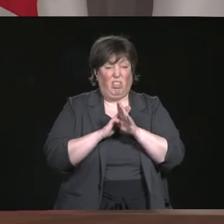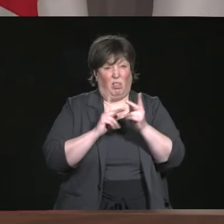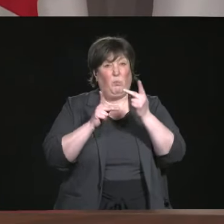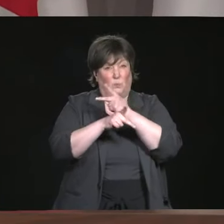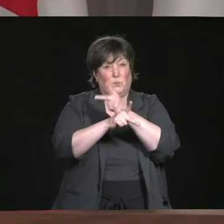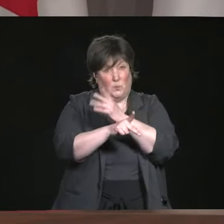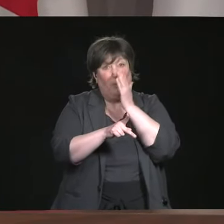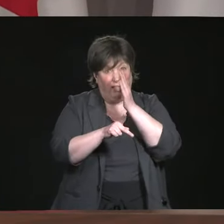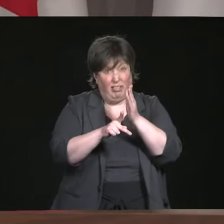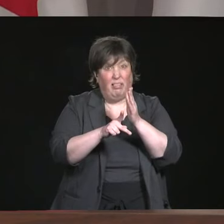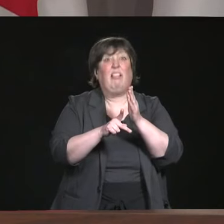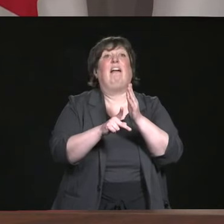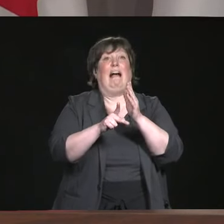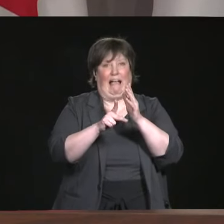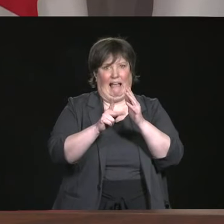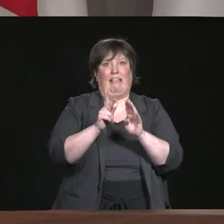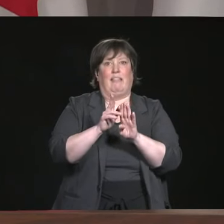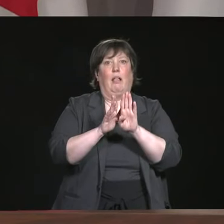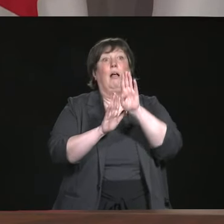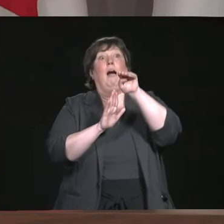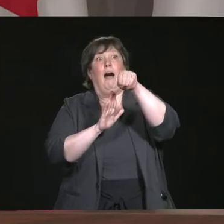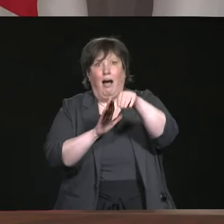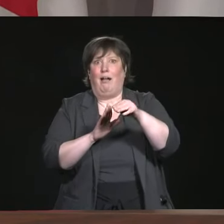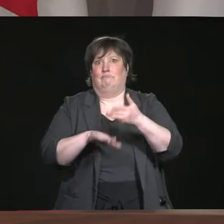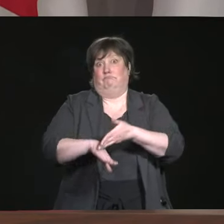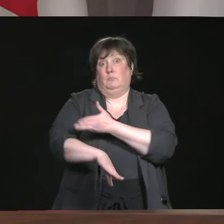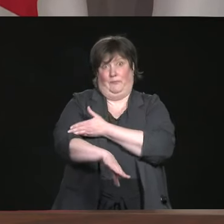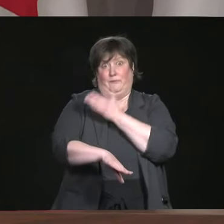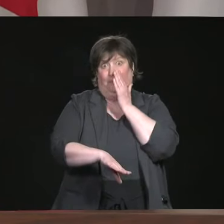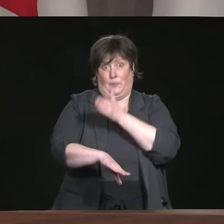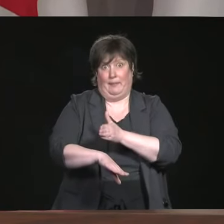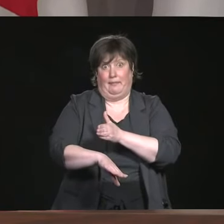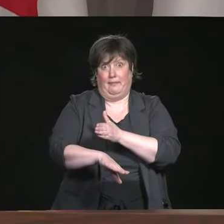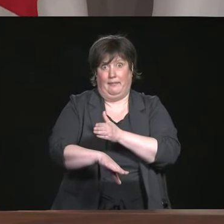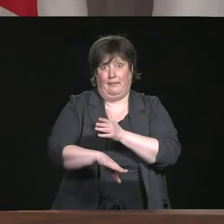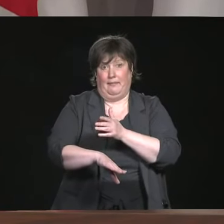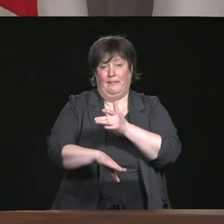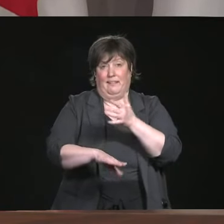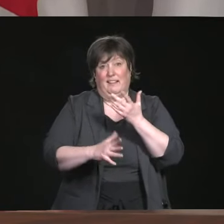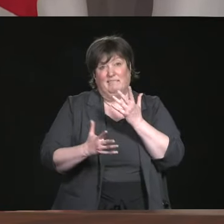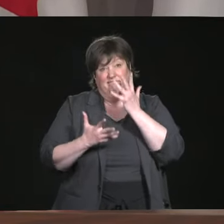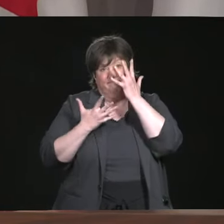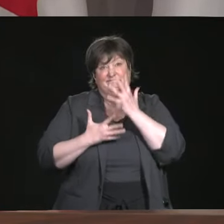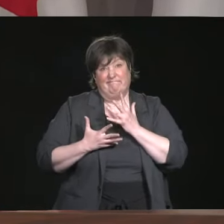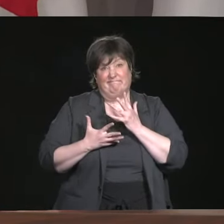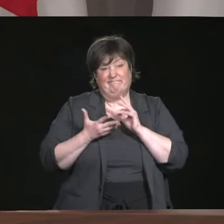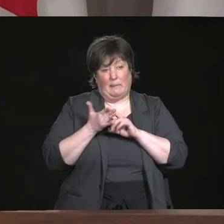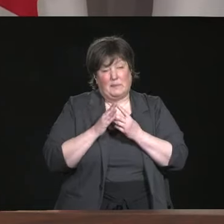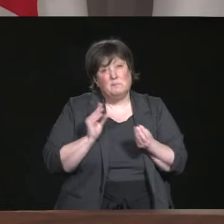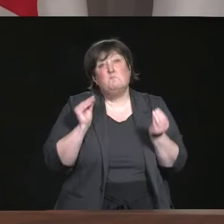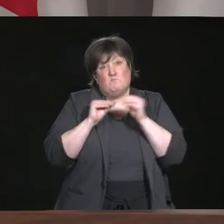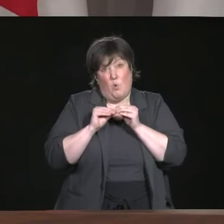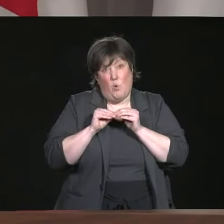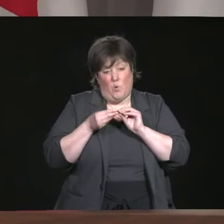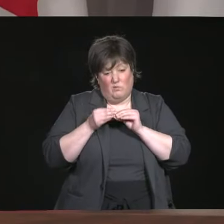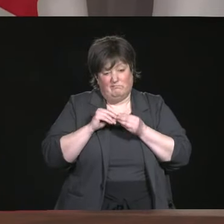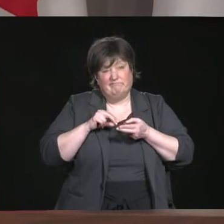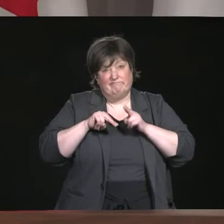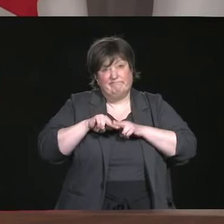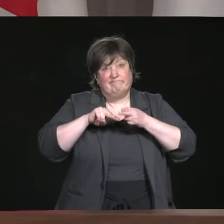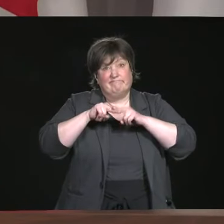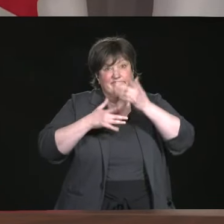That is the unfortunate truth of where we are right now.